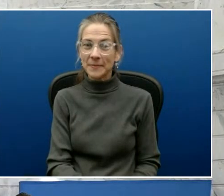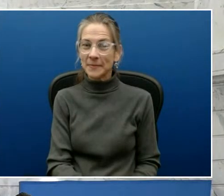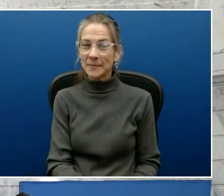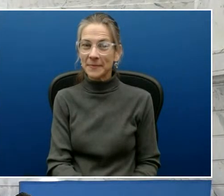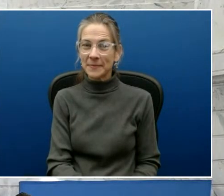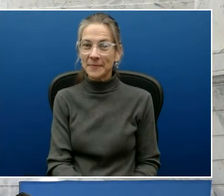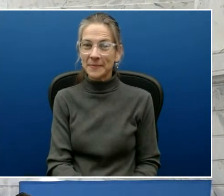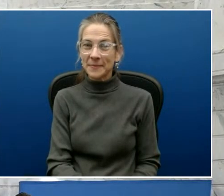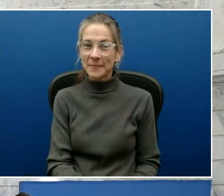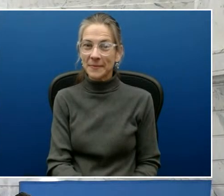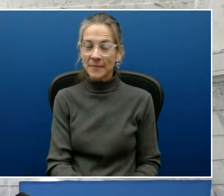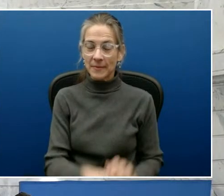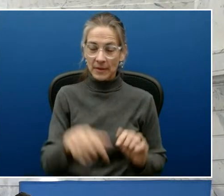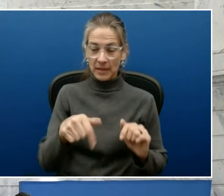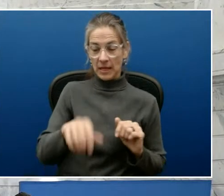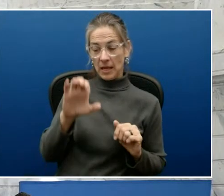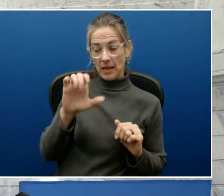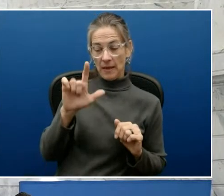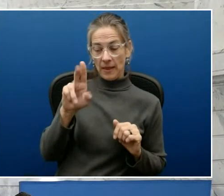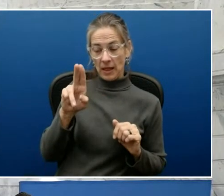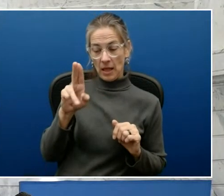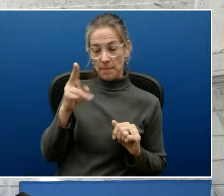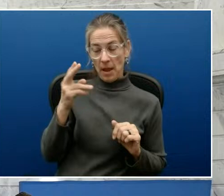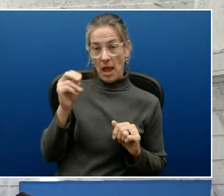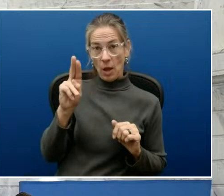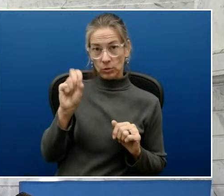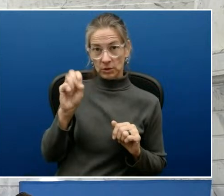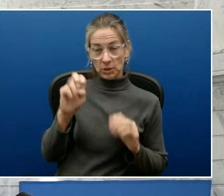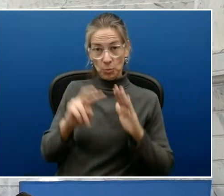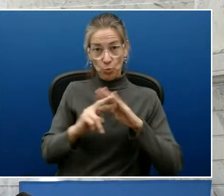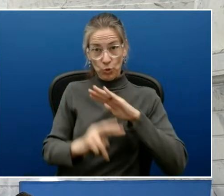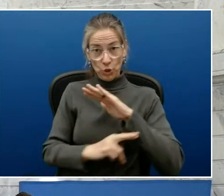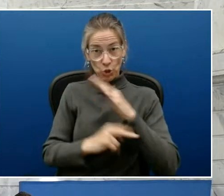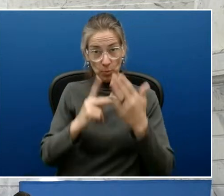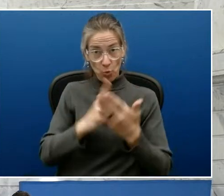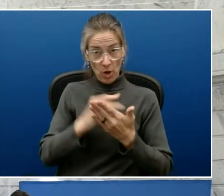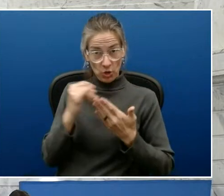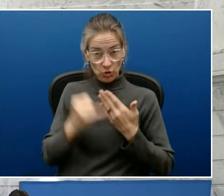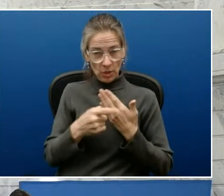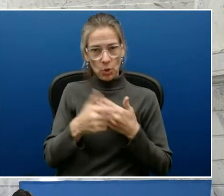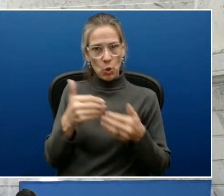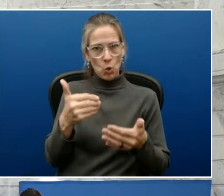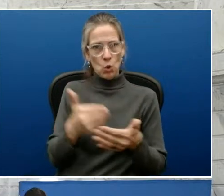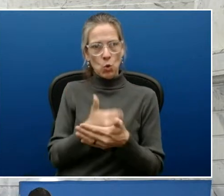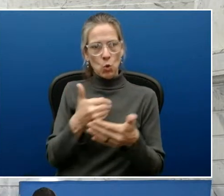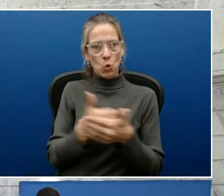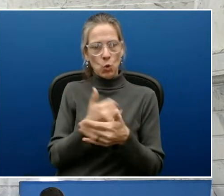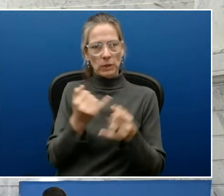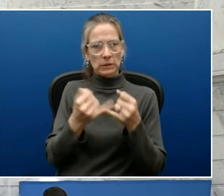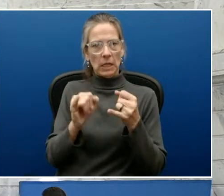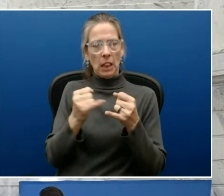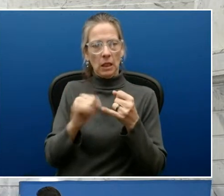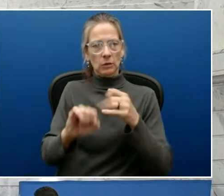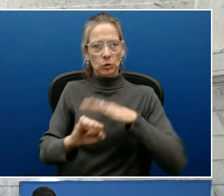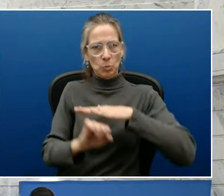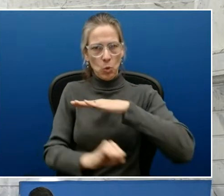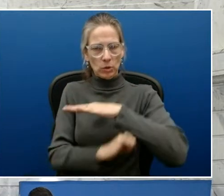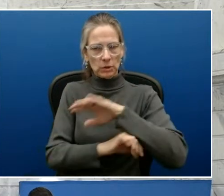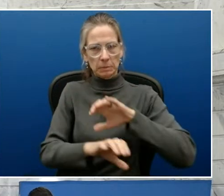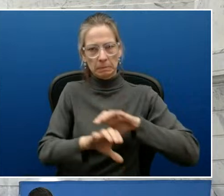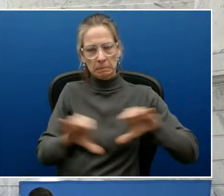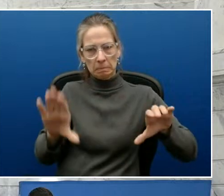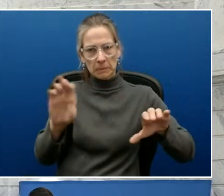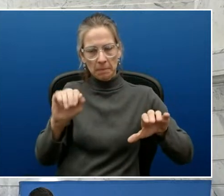The Clubhouse Bridge project consists of a new steel support, structural beam with protective